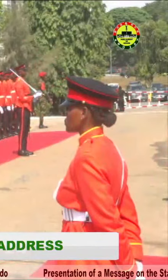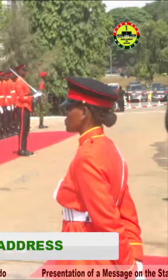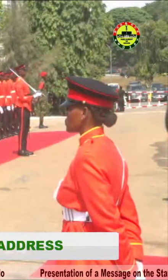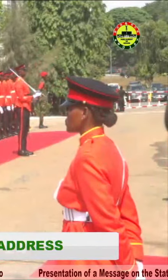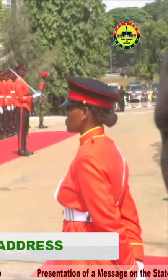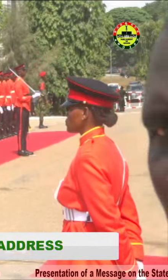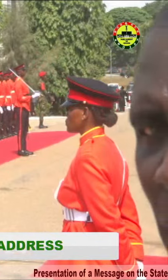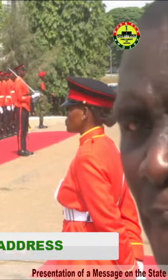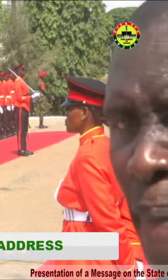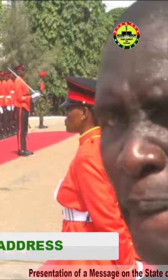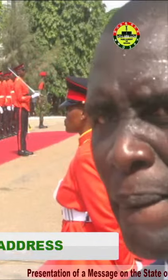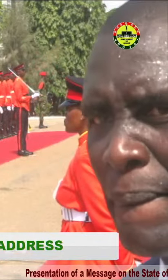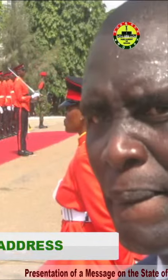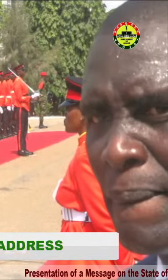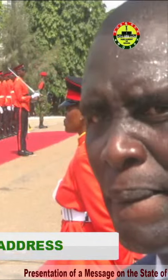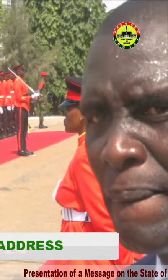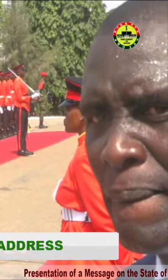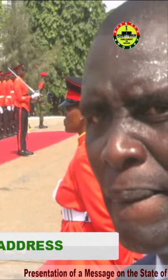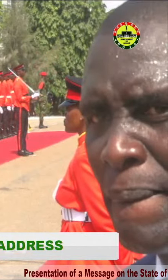e